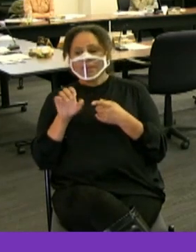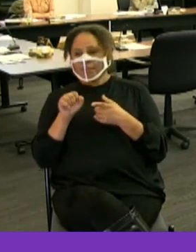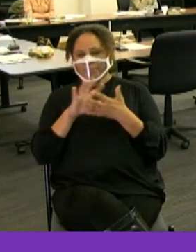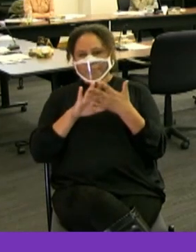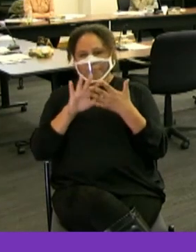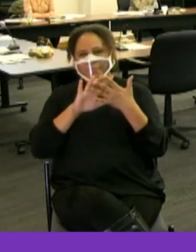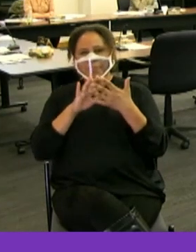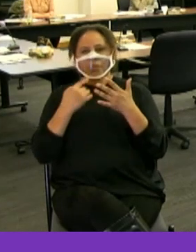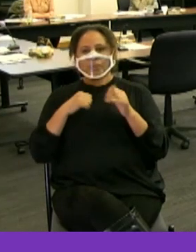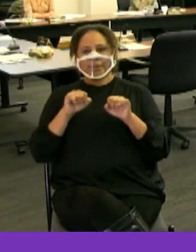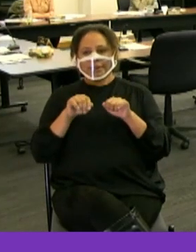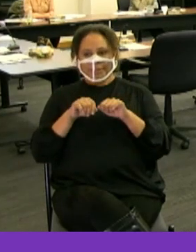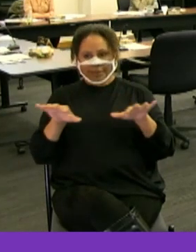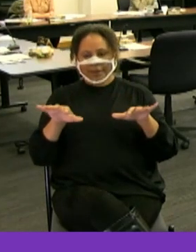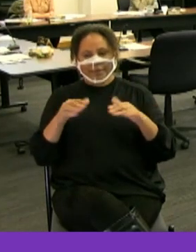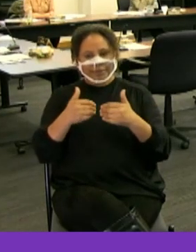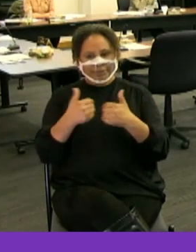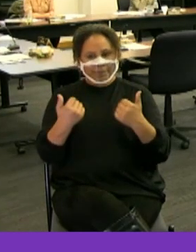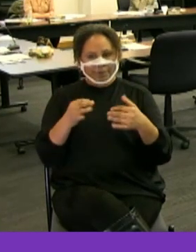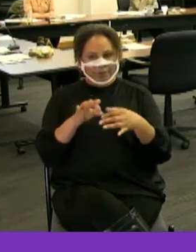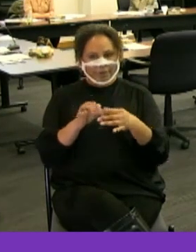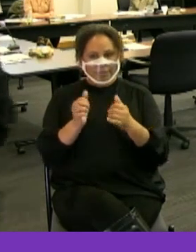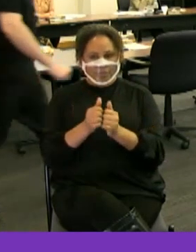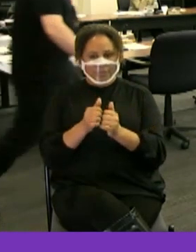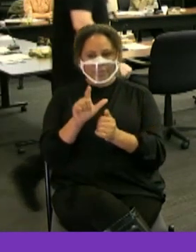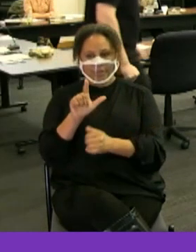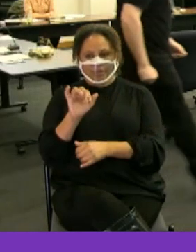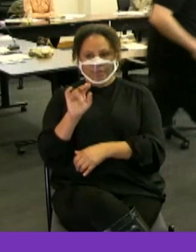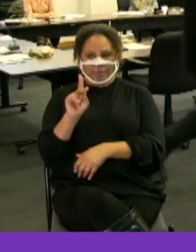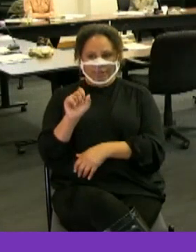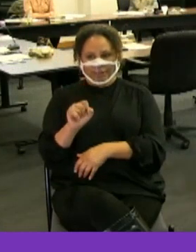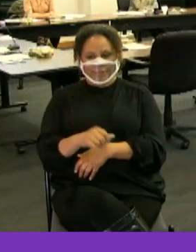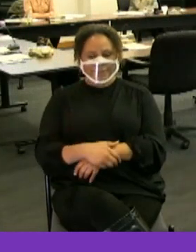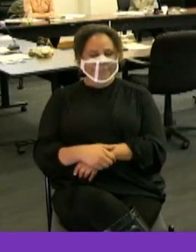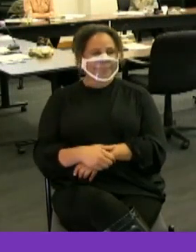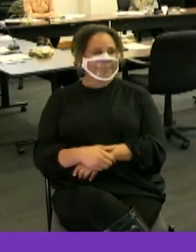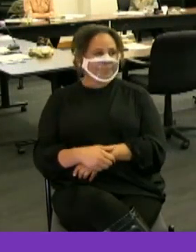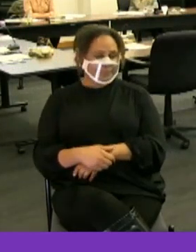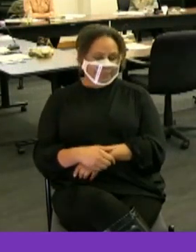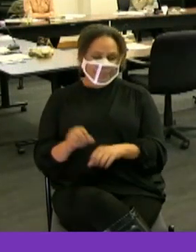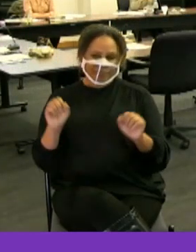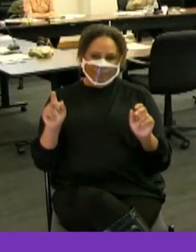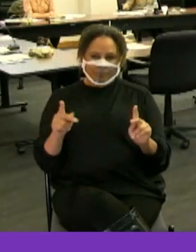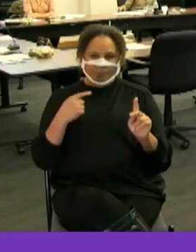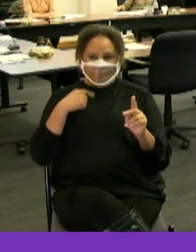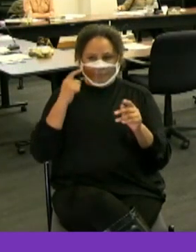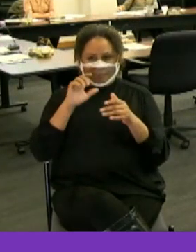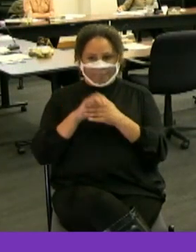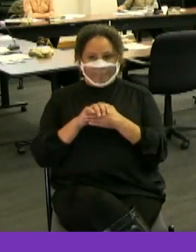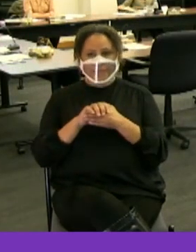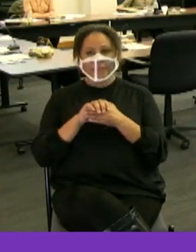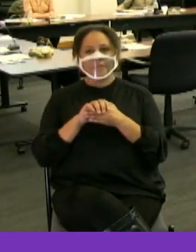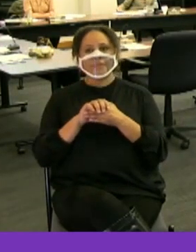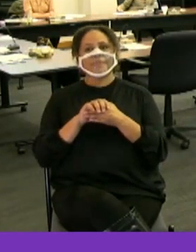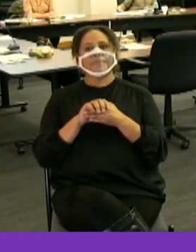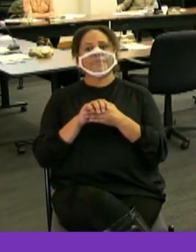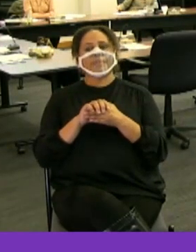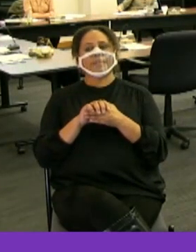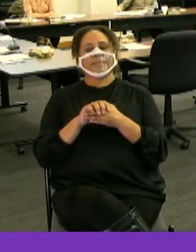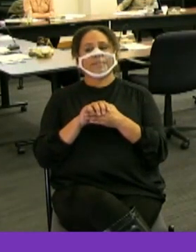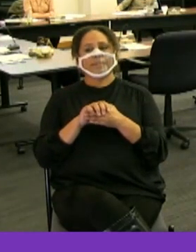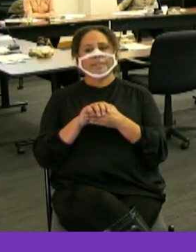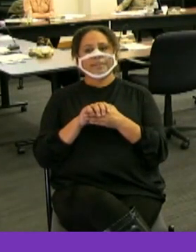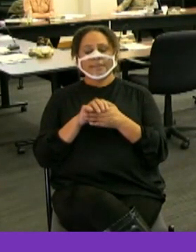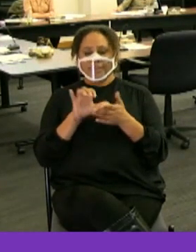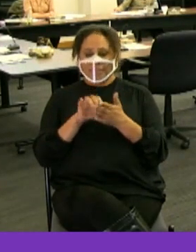We can send it out as a separate attachment with those links. Okay, I believe that is